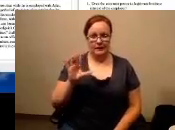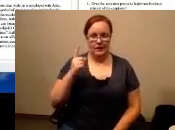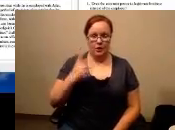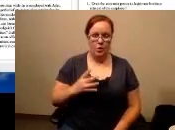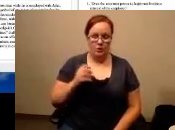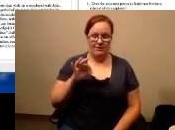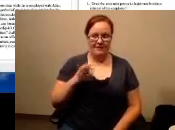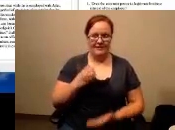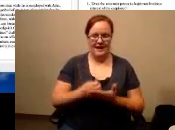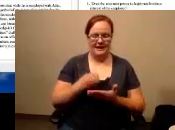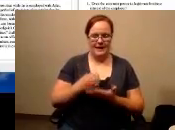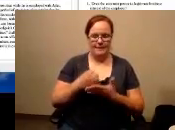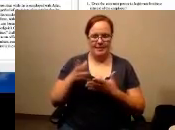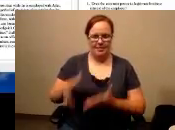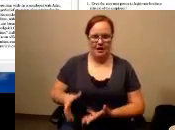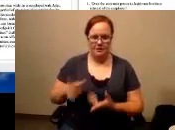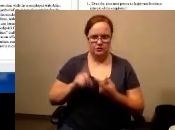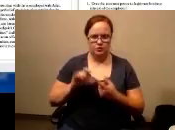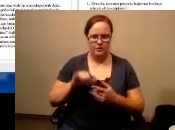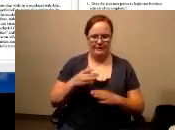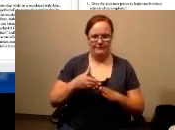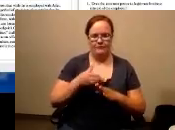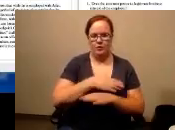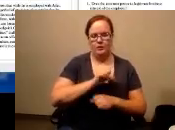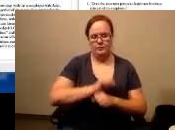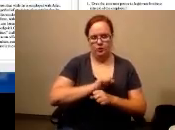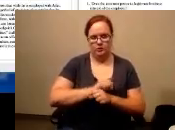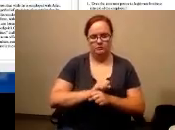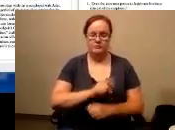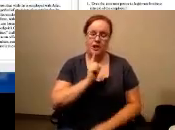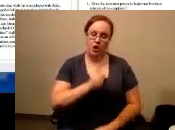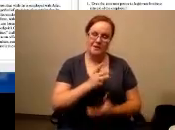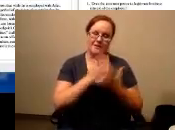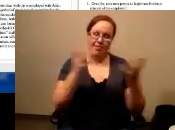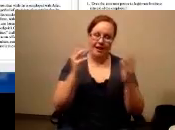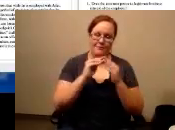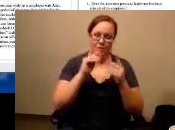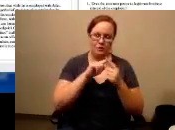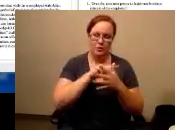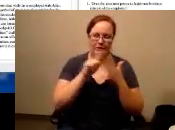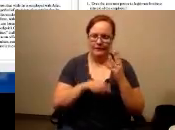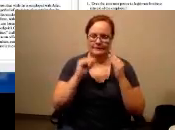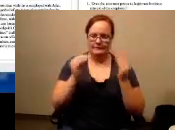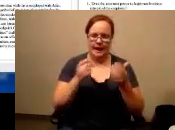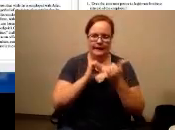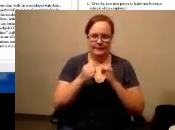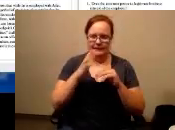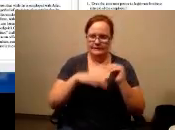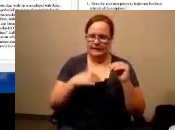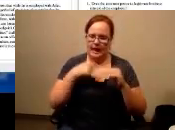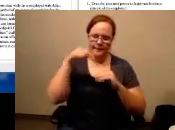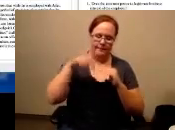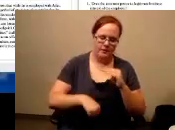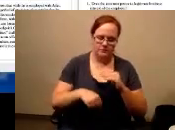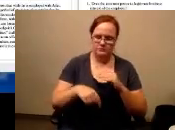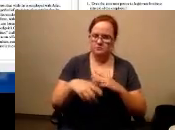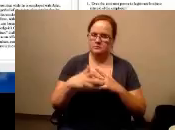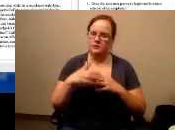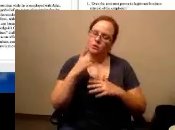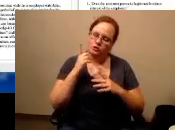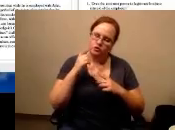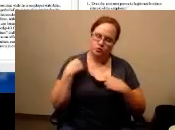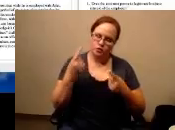the economic loss to the former employer. Now, there's a lot more to these non-competes that I'm even covering here. It's actually